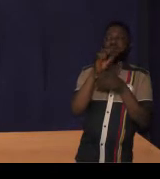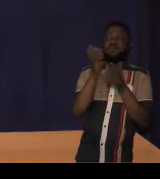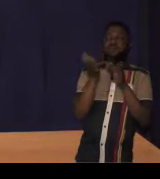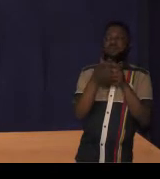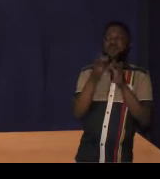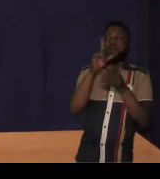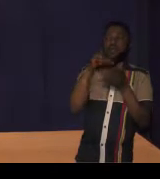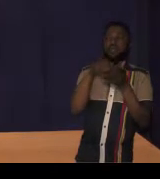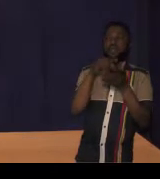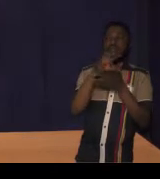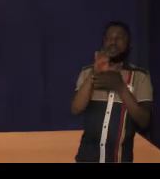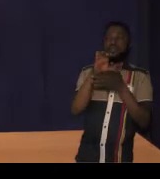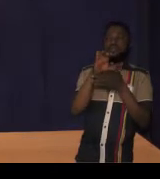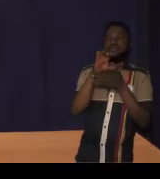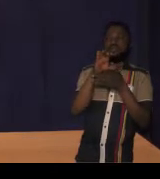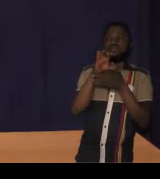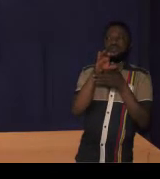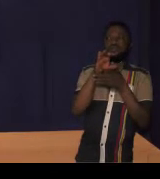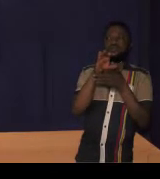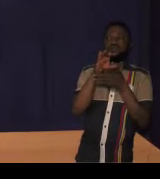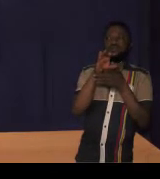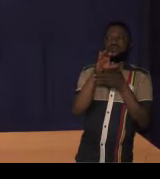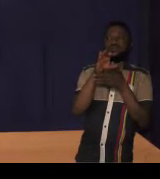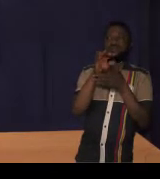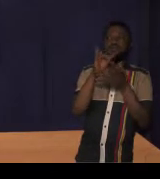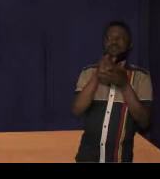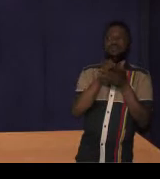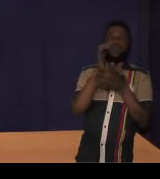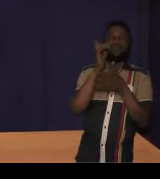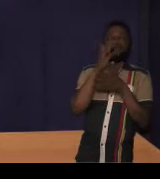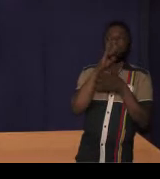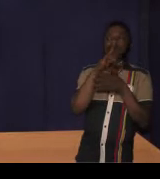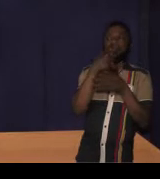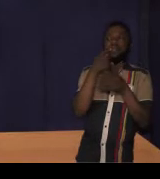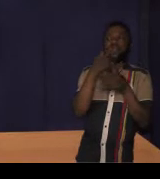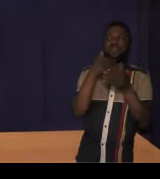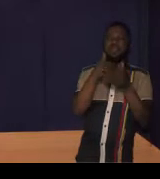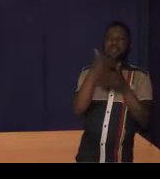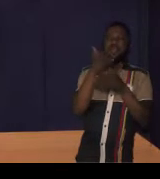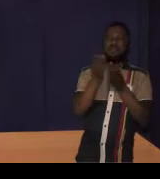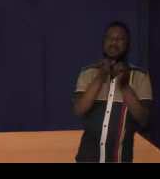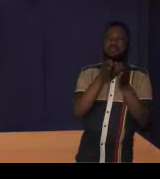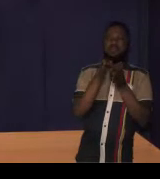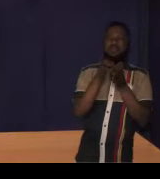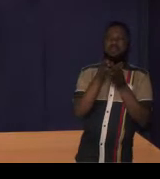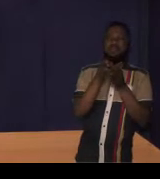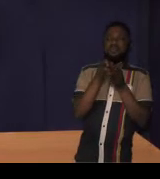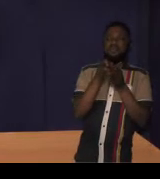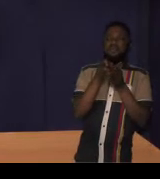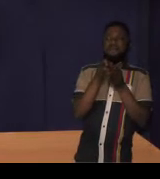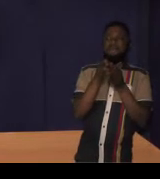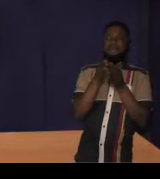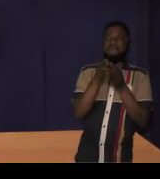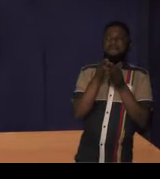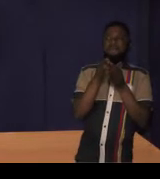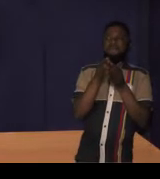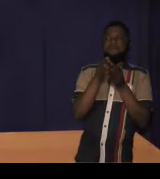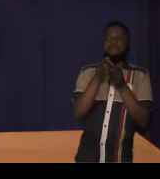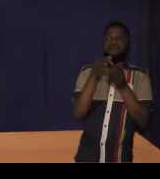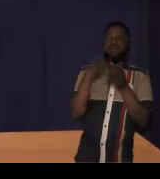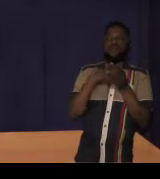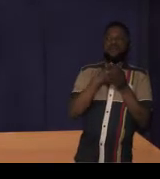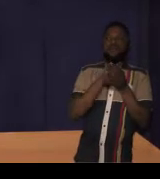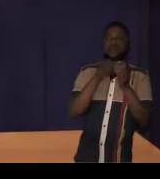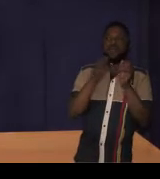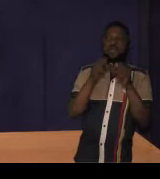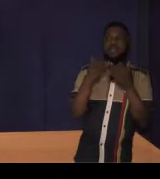all over 1,000. So that should be the next expression. Let's see. Of course,